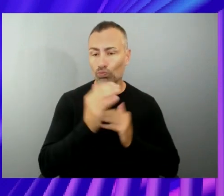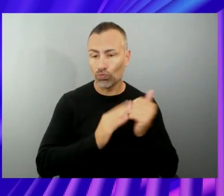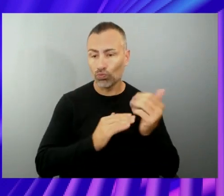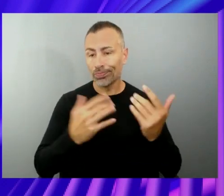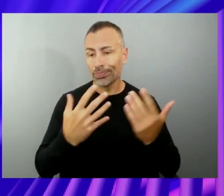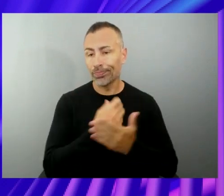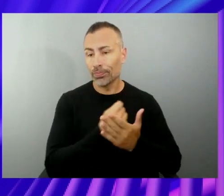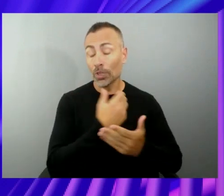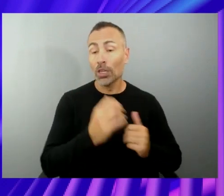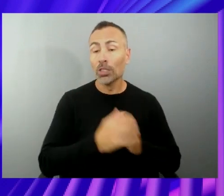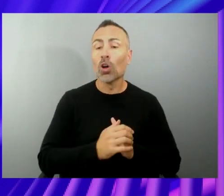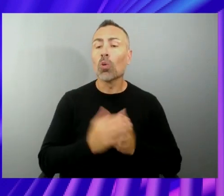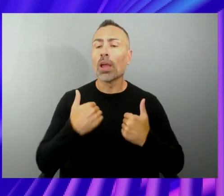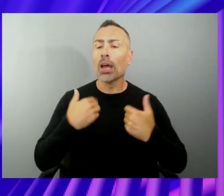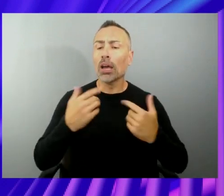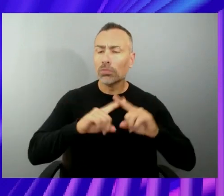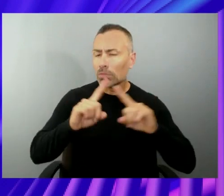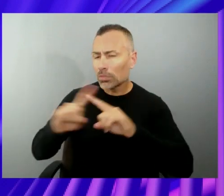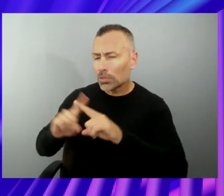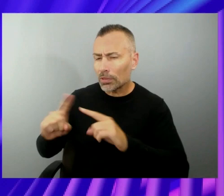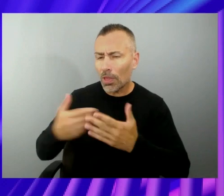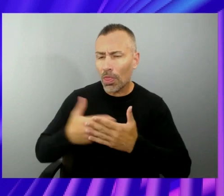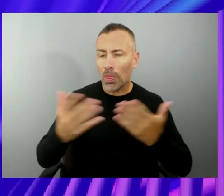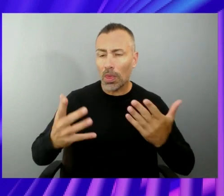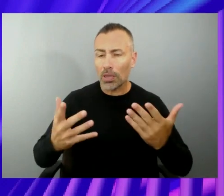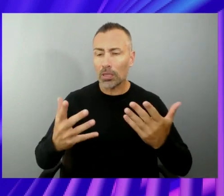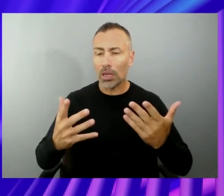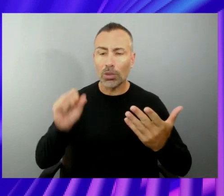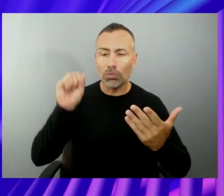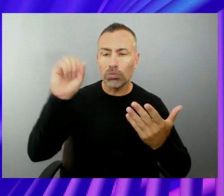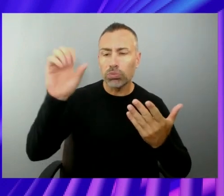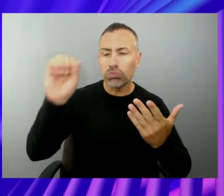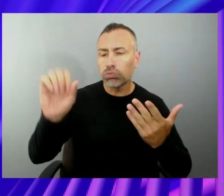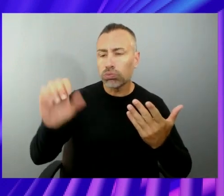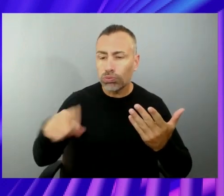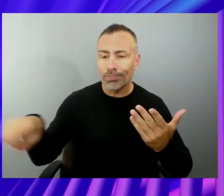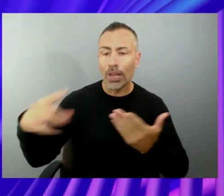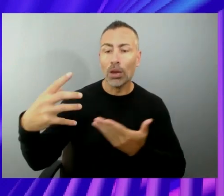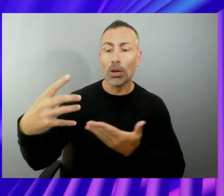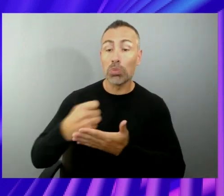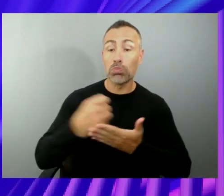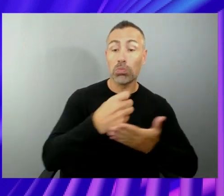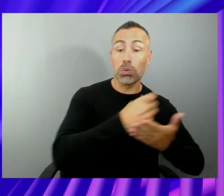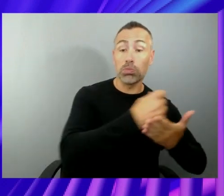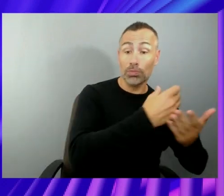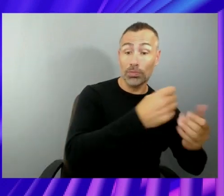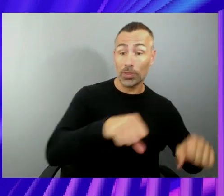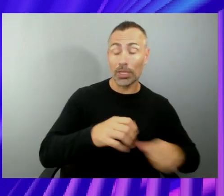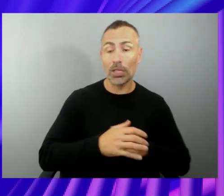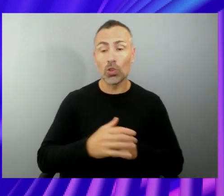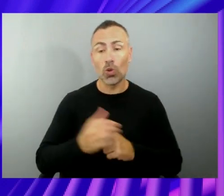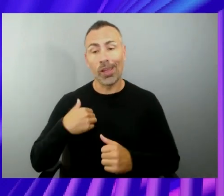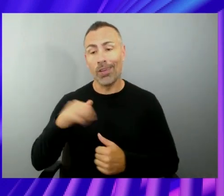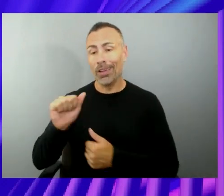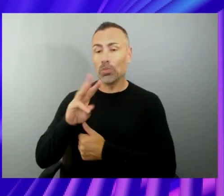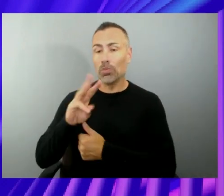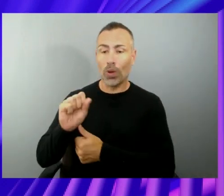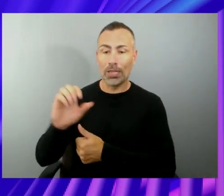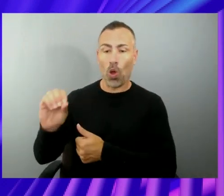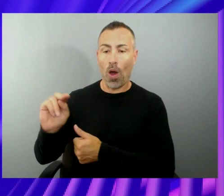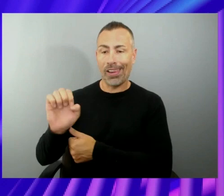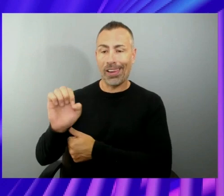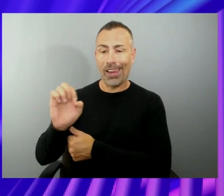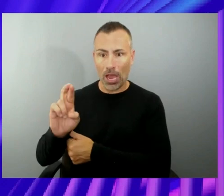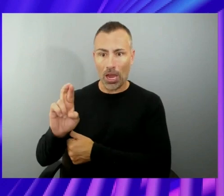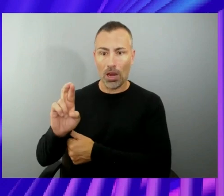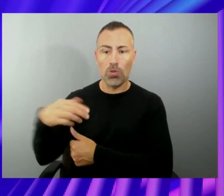materials and content, and we've been very grateful to have outlets like AWS On Air, so thank you very much. We